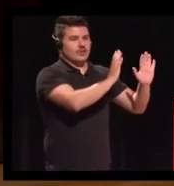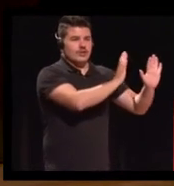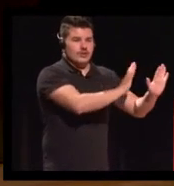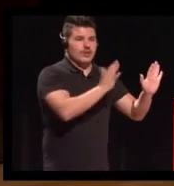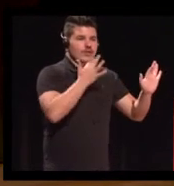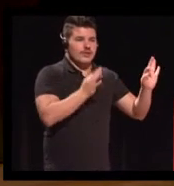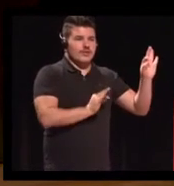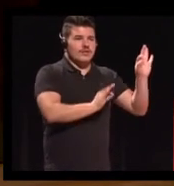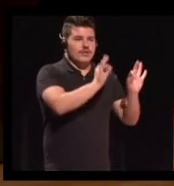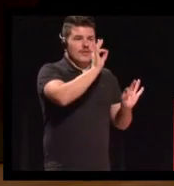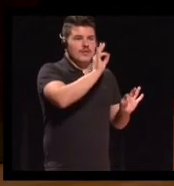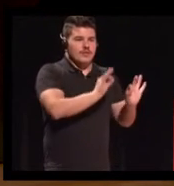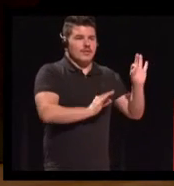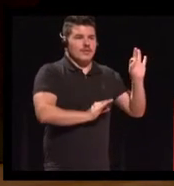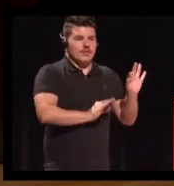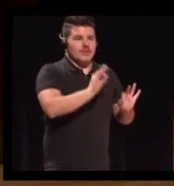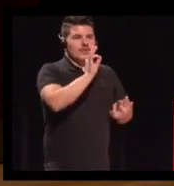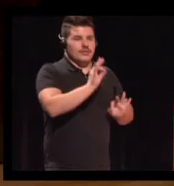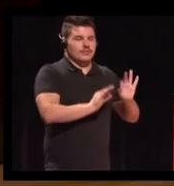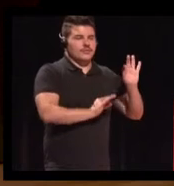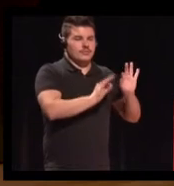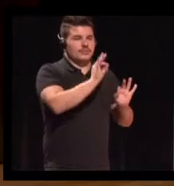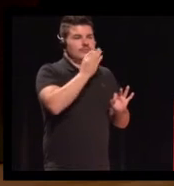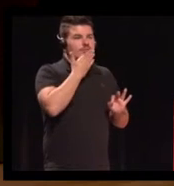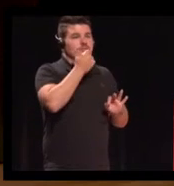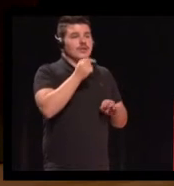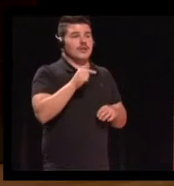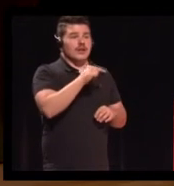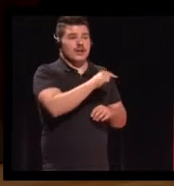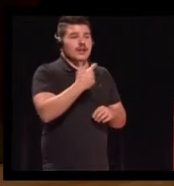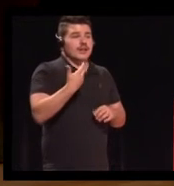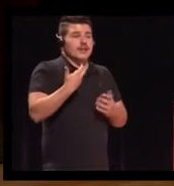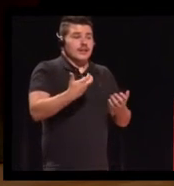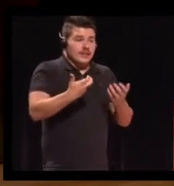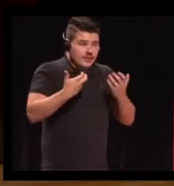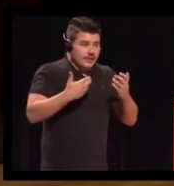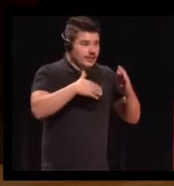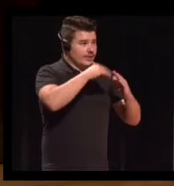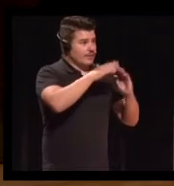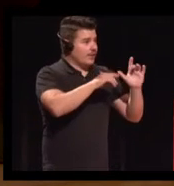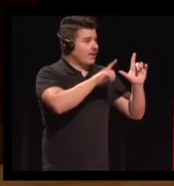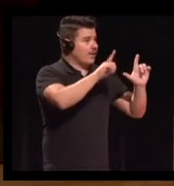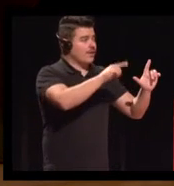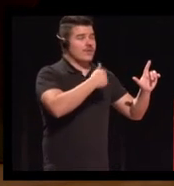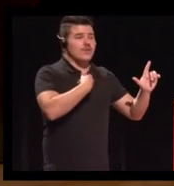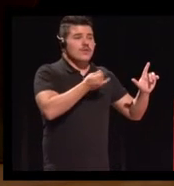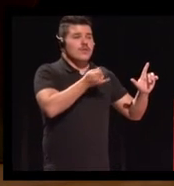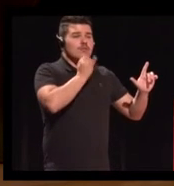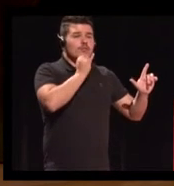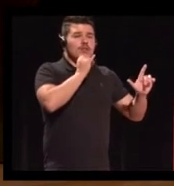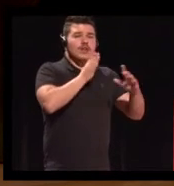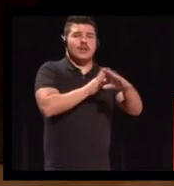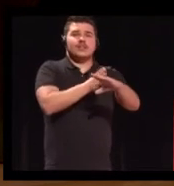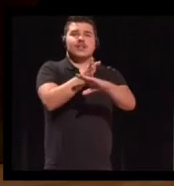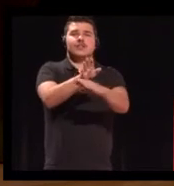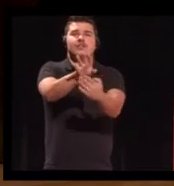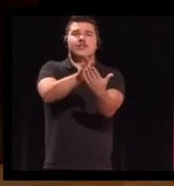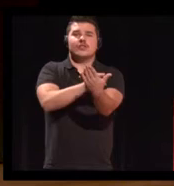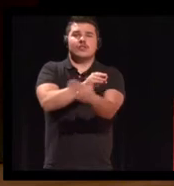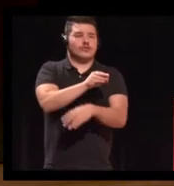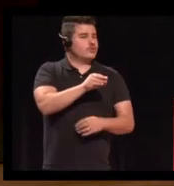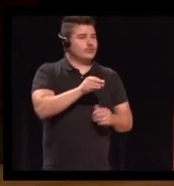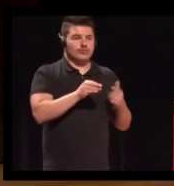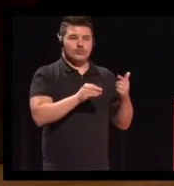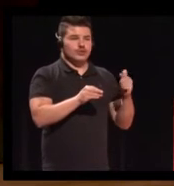But Leonardo liked working from the model, and he didn't have access to Isabella anymore, so he used his own face, his own